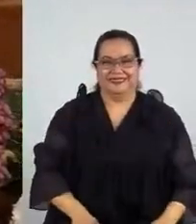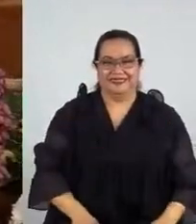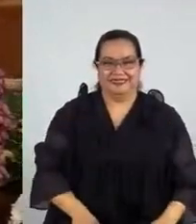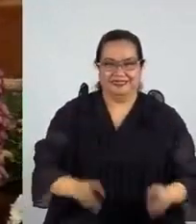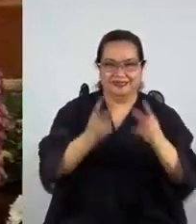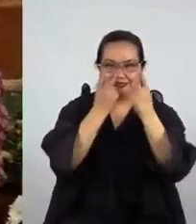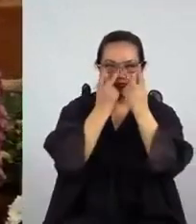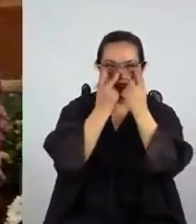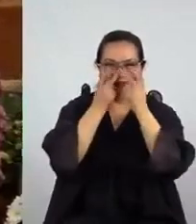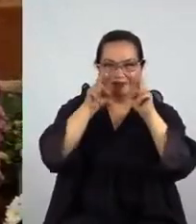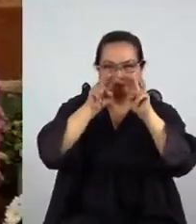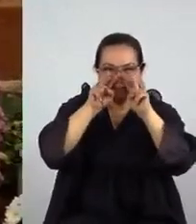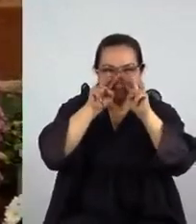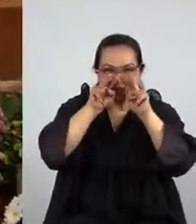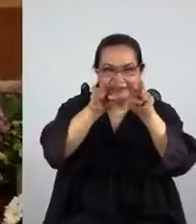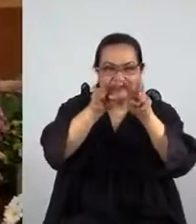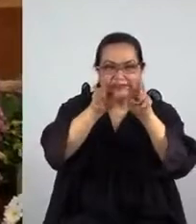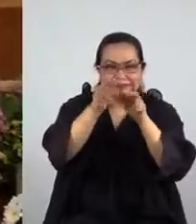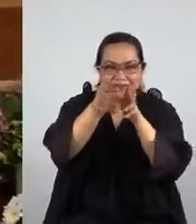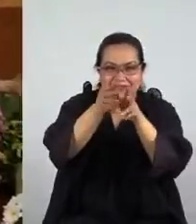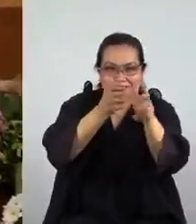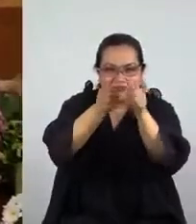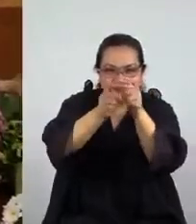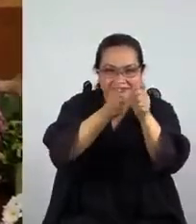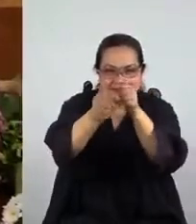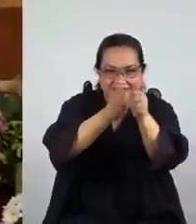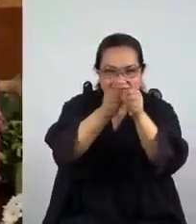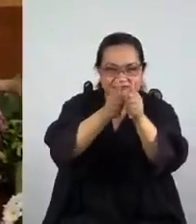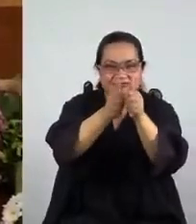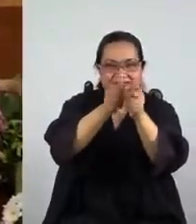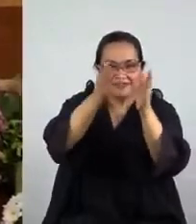Well, better still, when you're running a marathon, fix